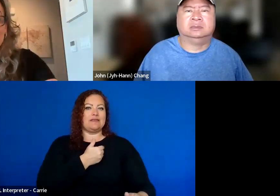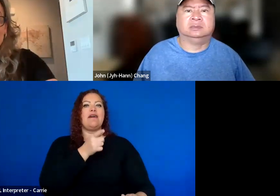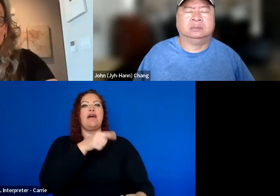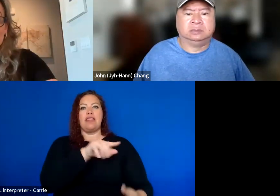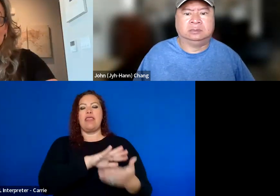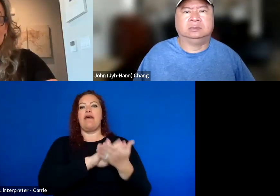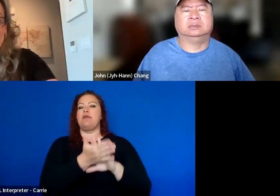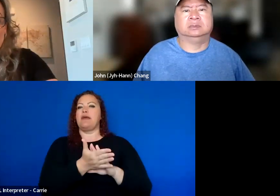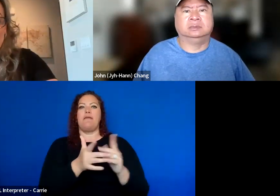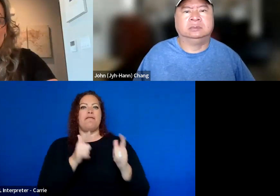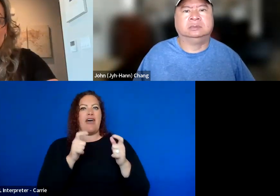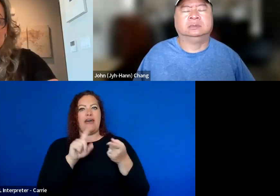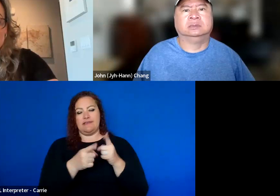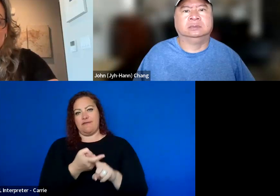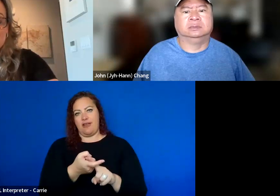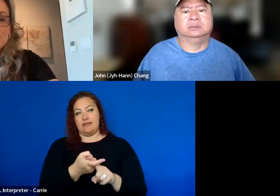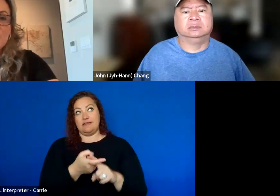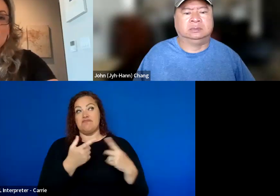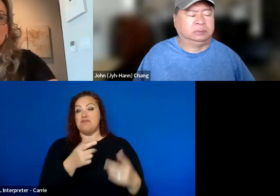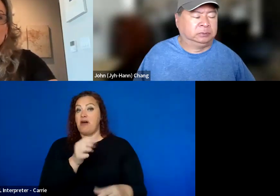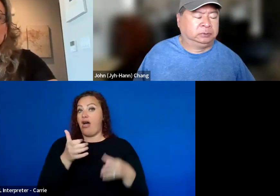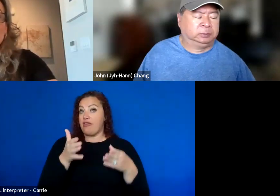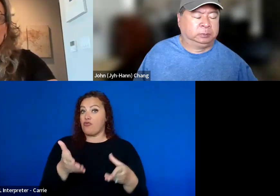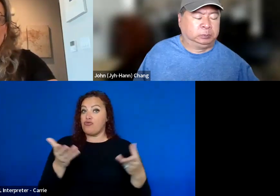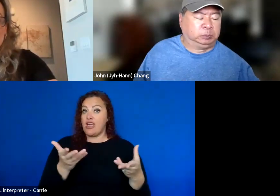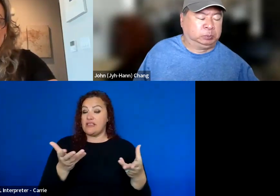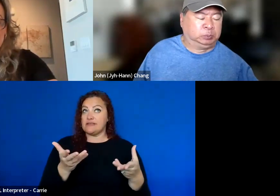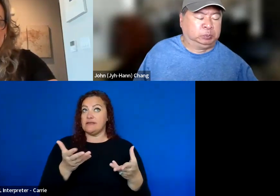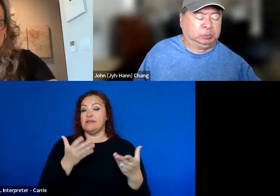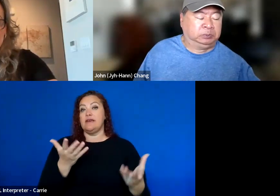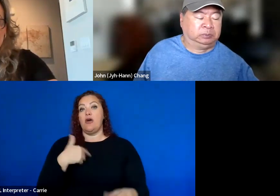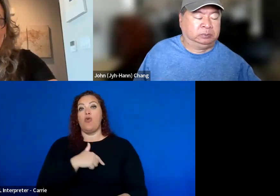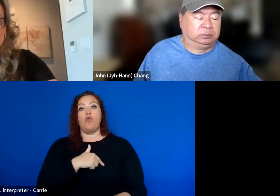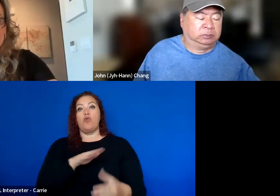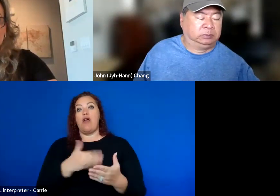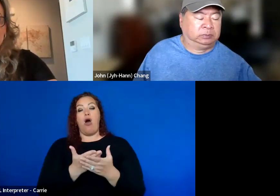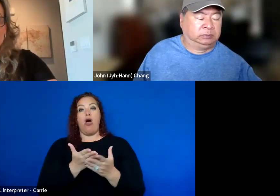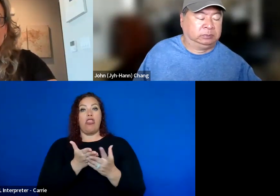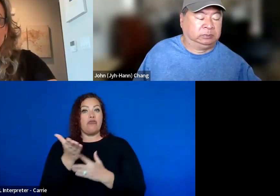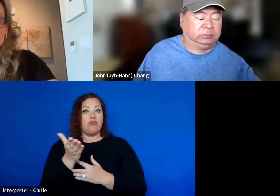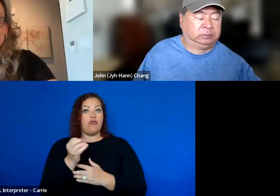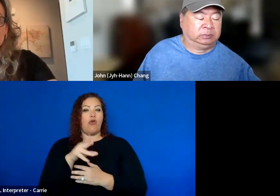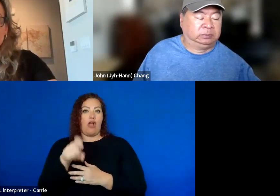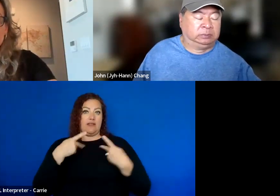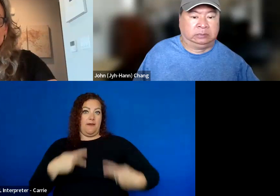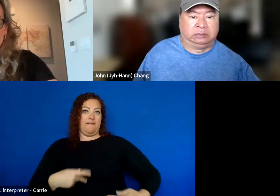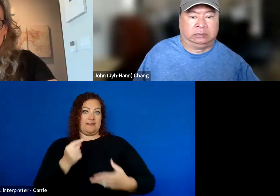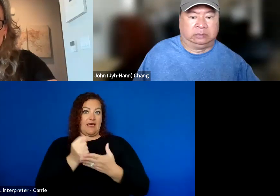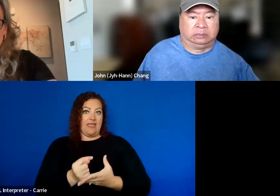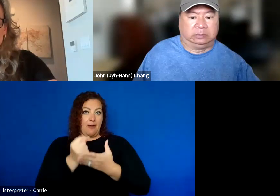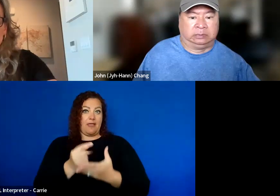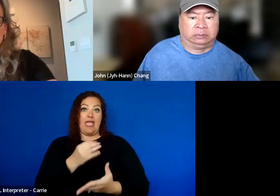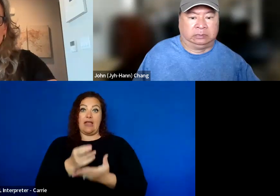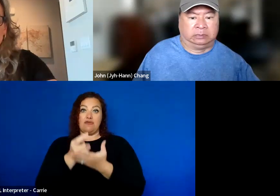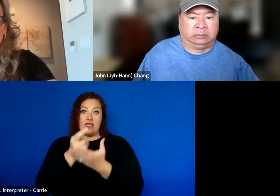become fast friends. Other ways to do it, we all go through or had to go through physical therapy and